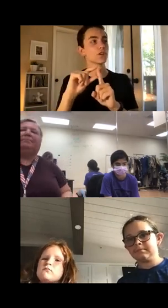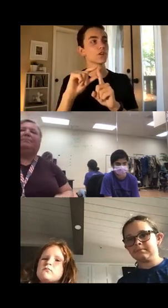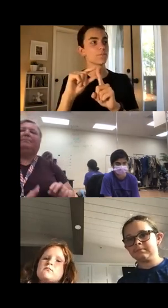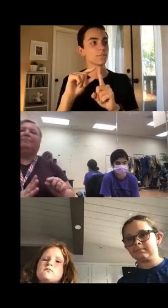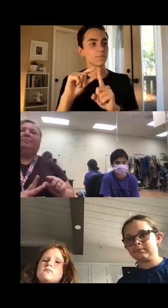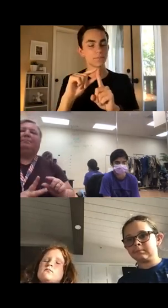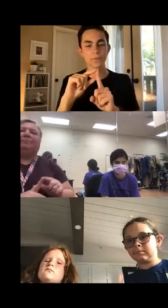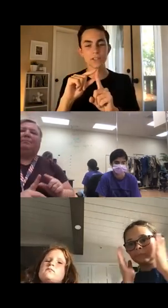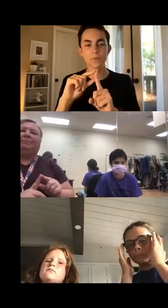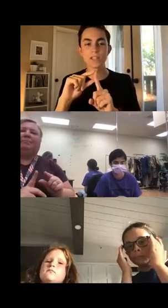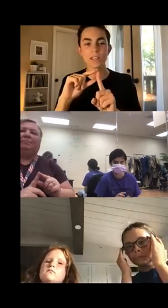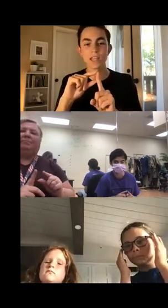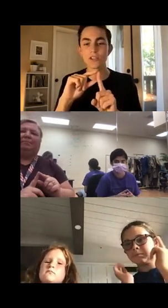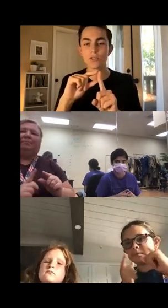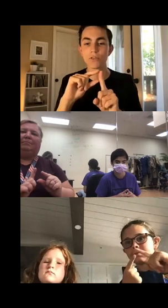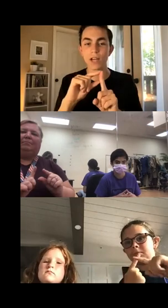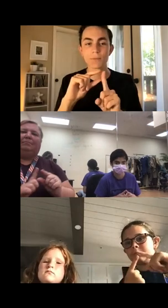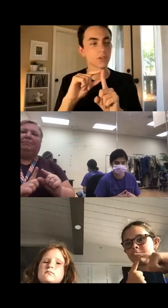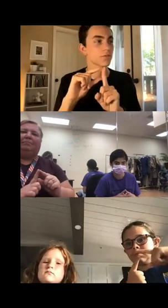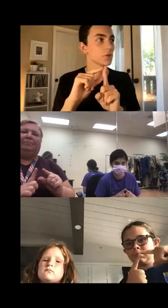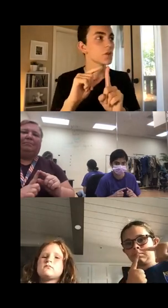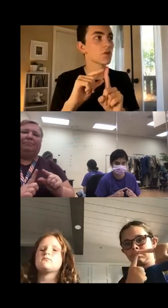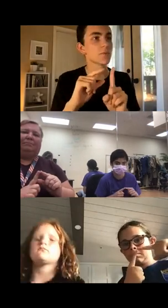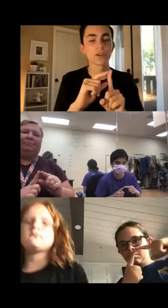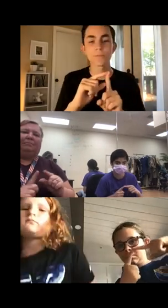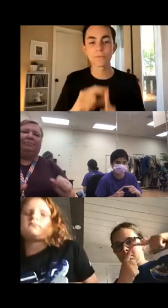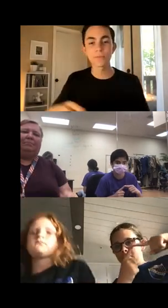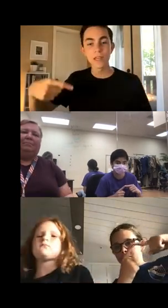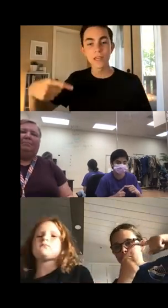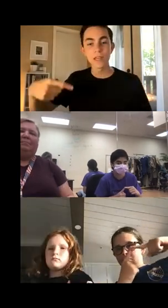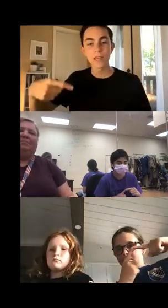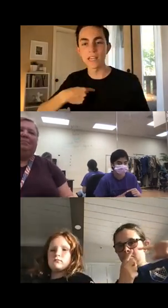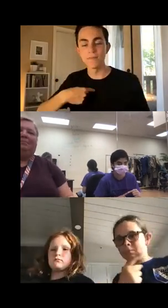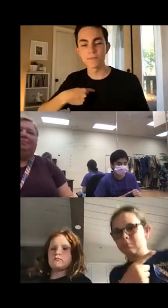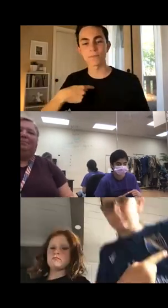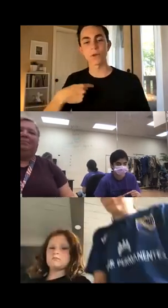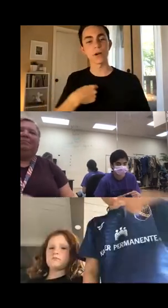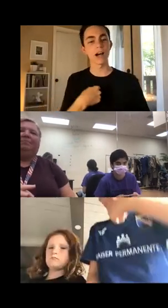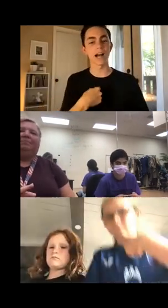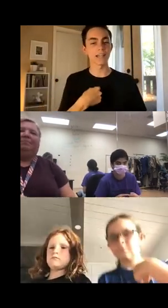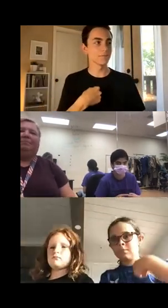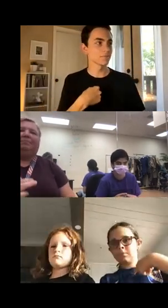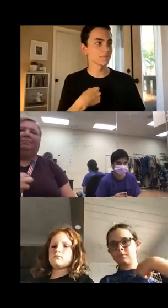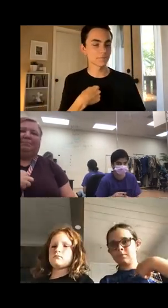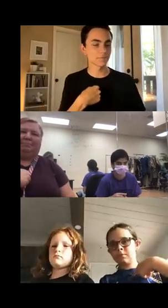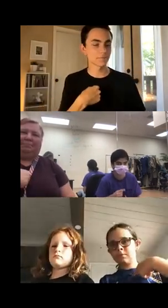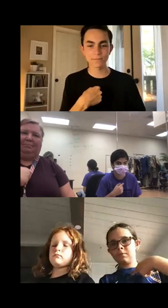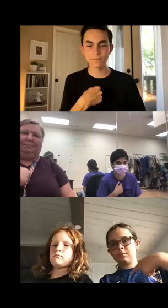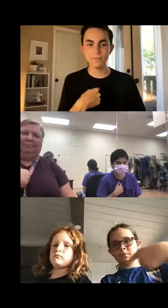word. This is basic intro vocab, so you can follow along with me here. Me or I,